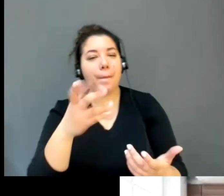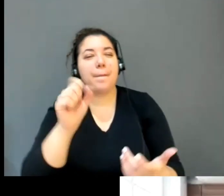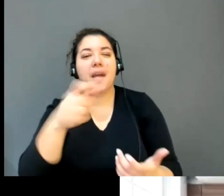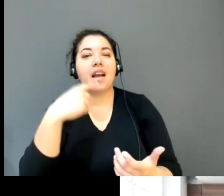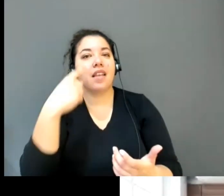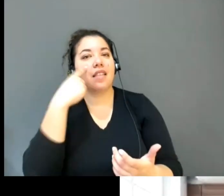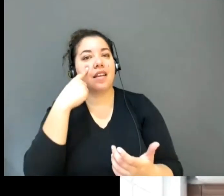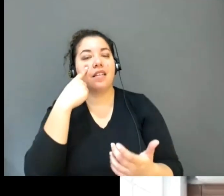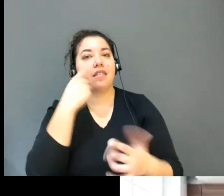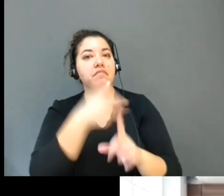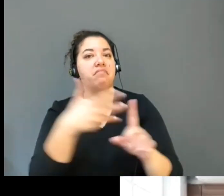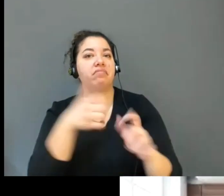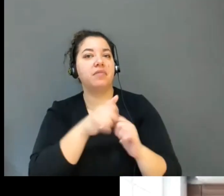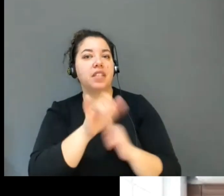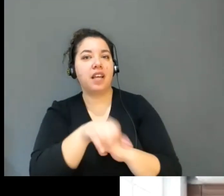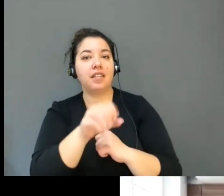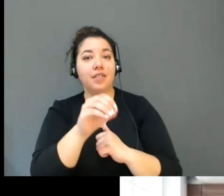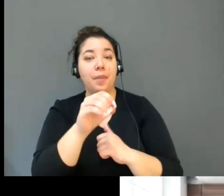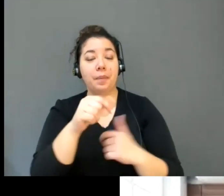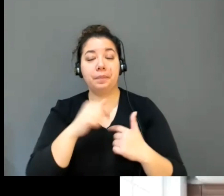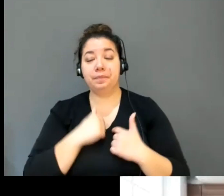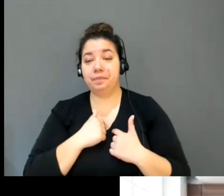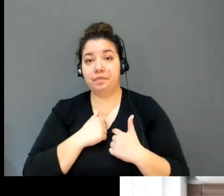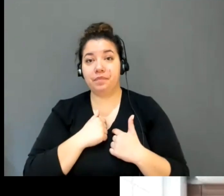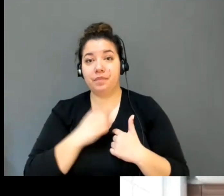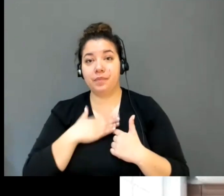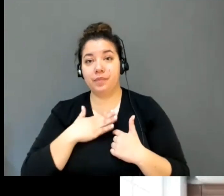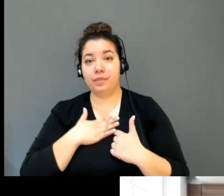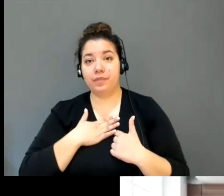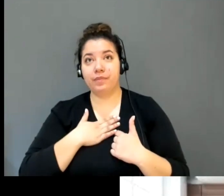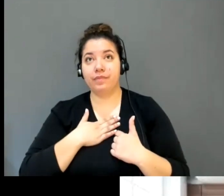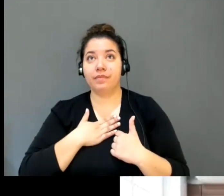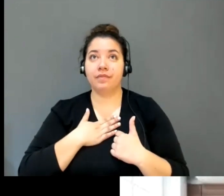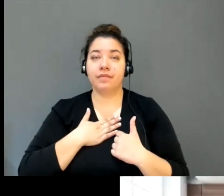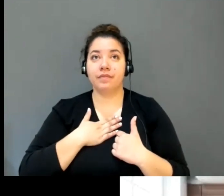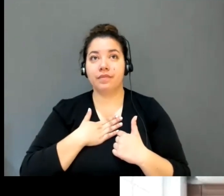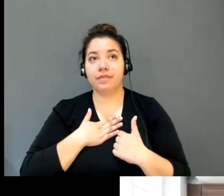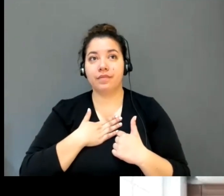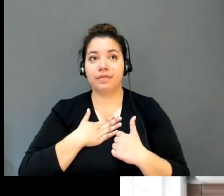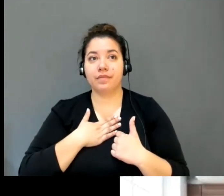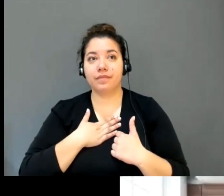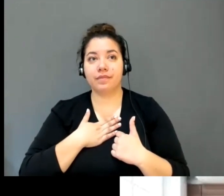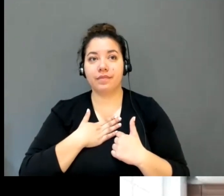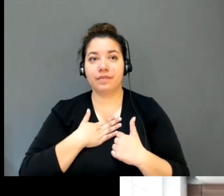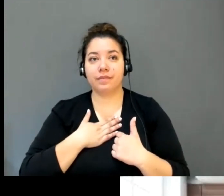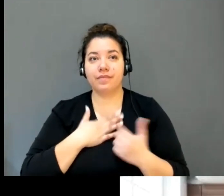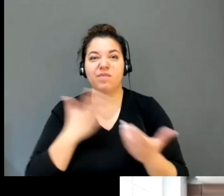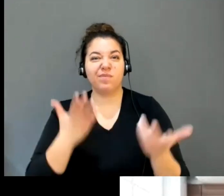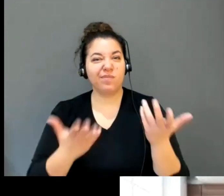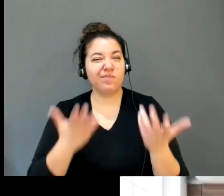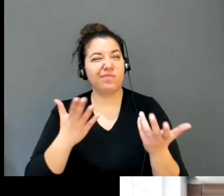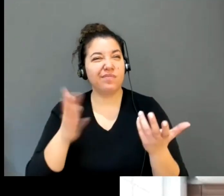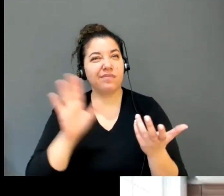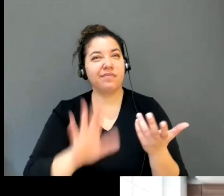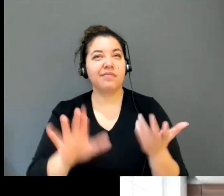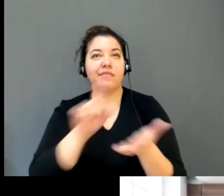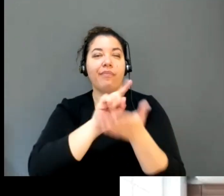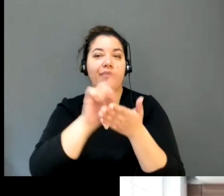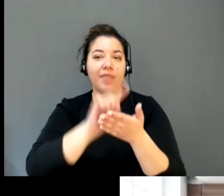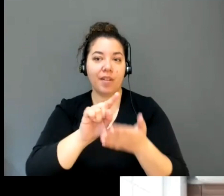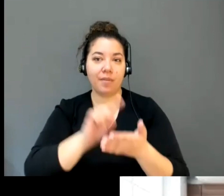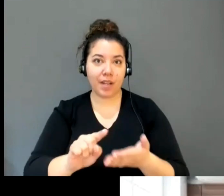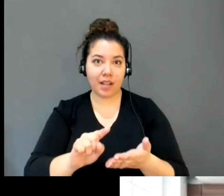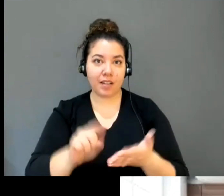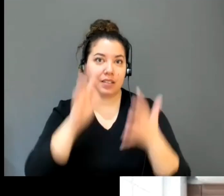point, I am in a position where I, on a probably a weekly basis, am making decisions about who